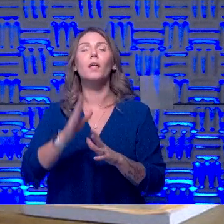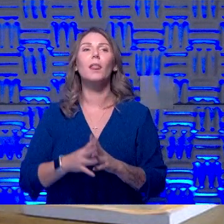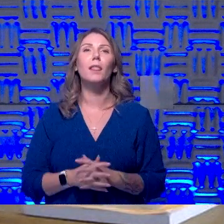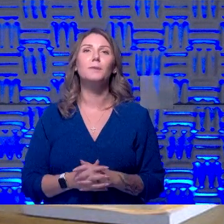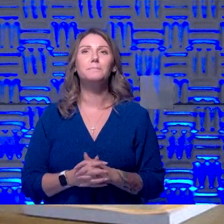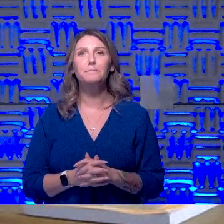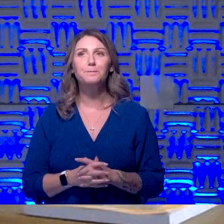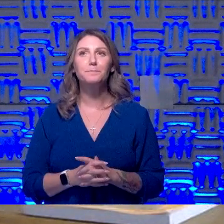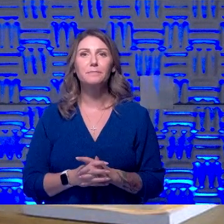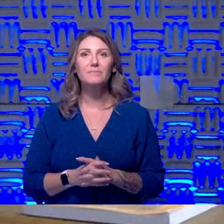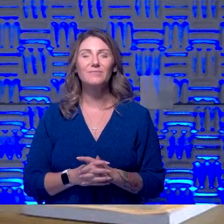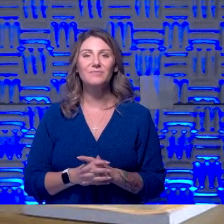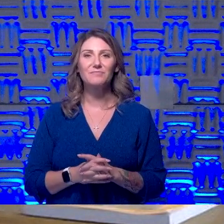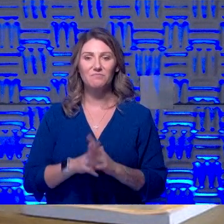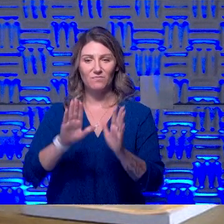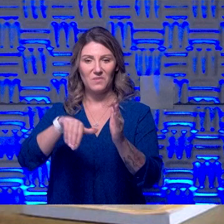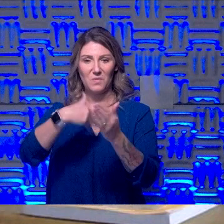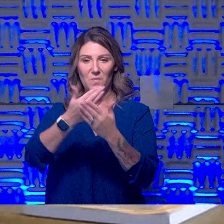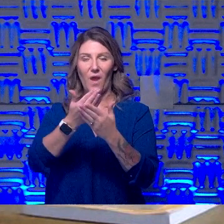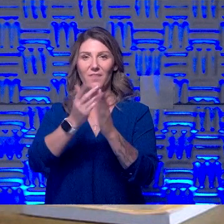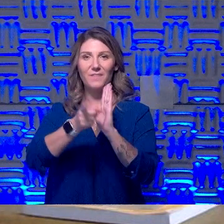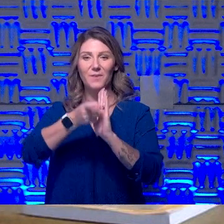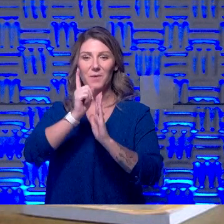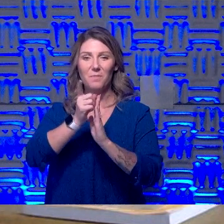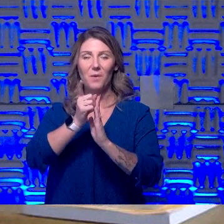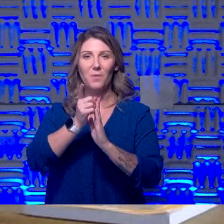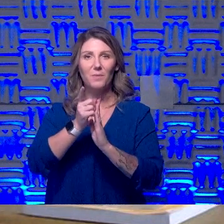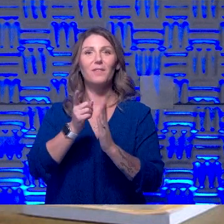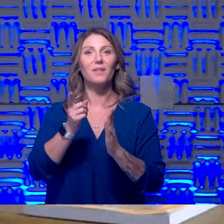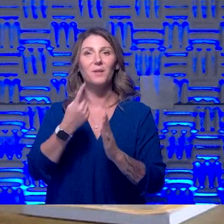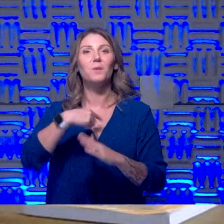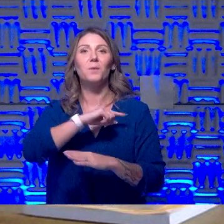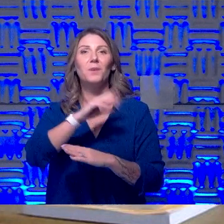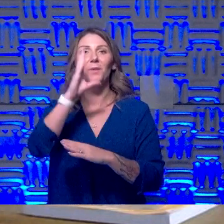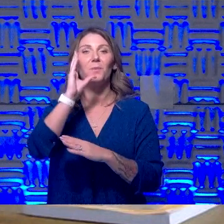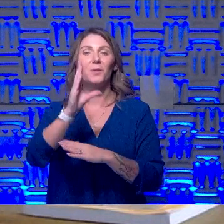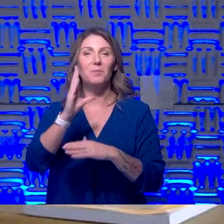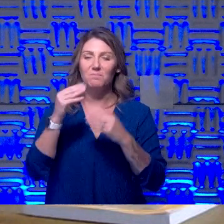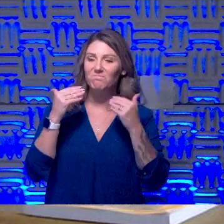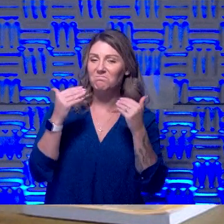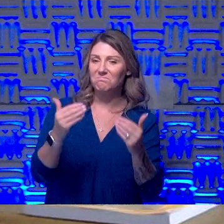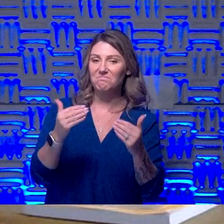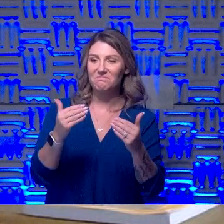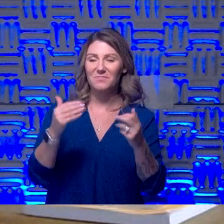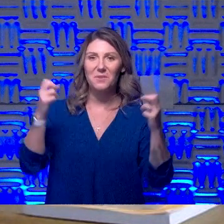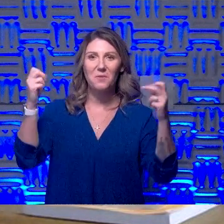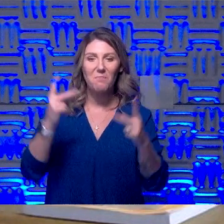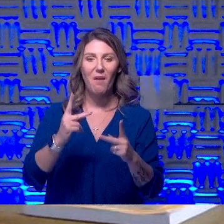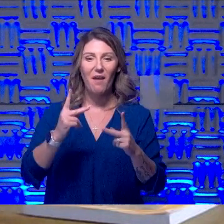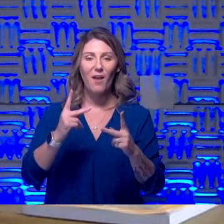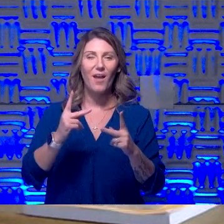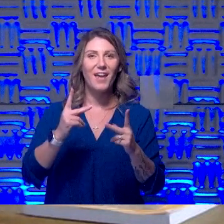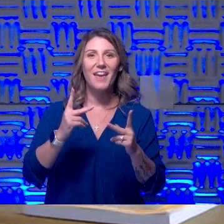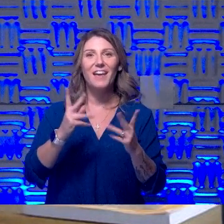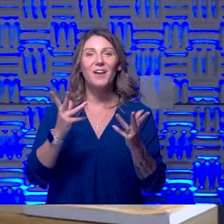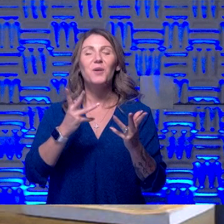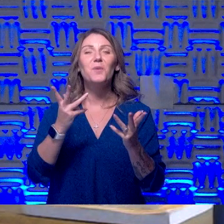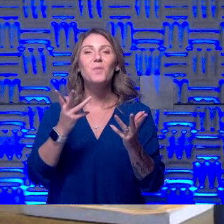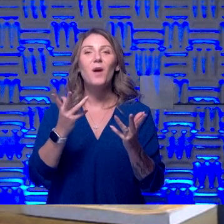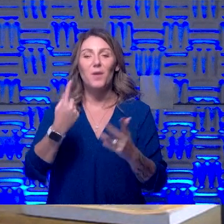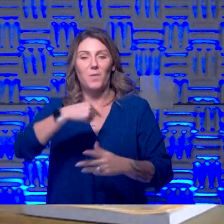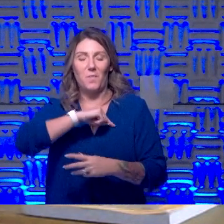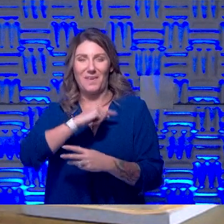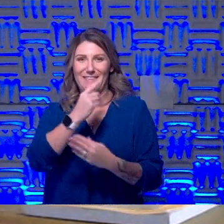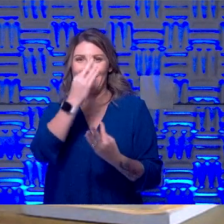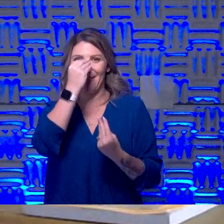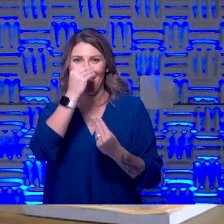get to the point where we're going to be allowed to get back to some semblance of what we considered